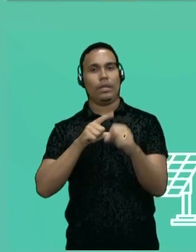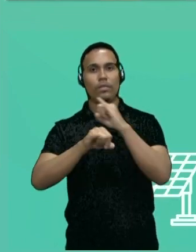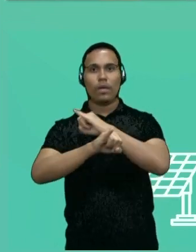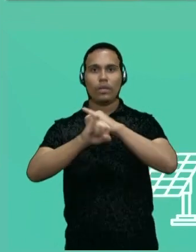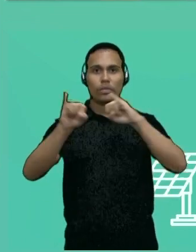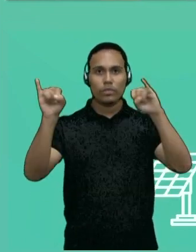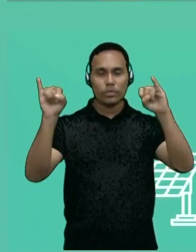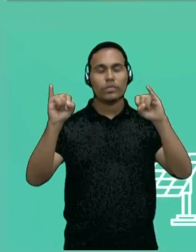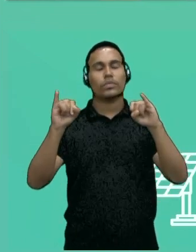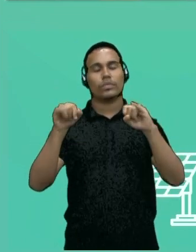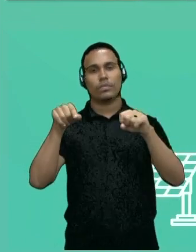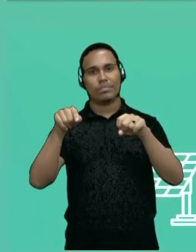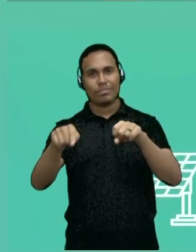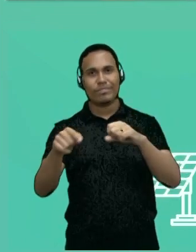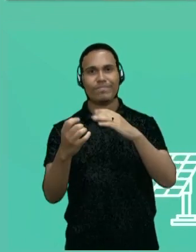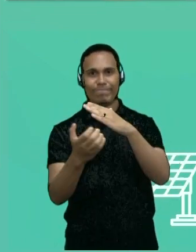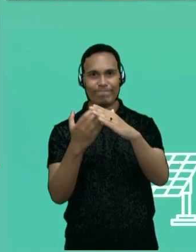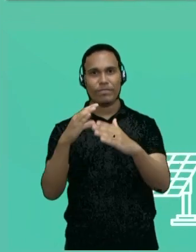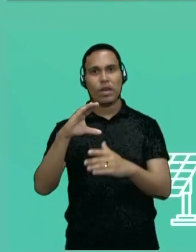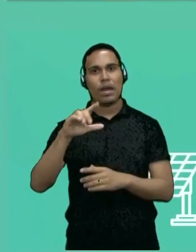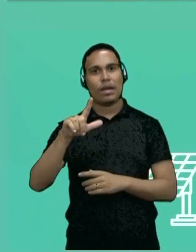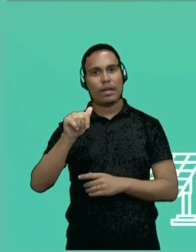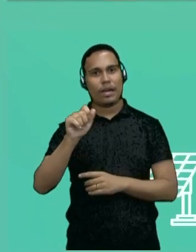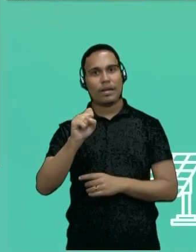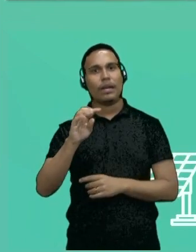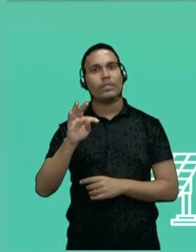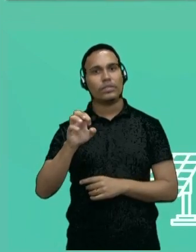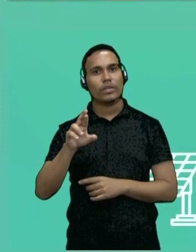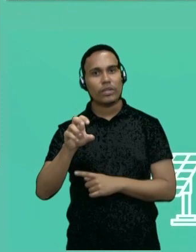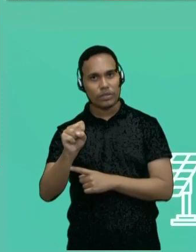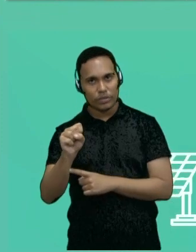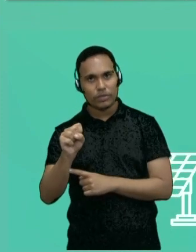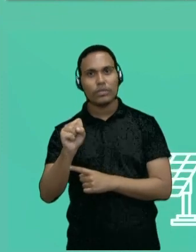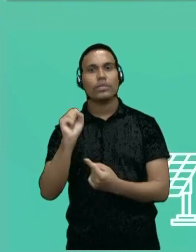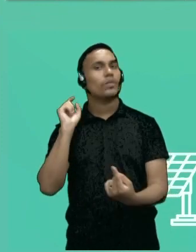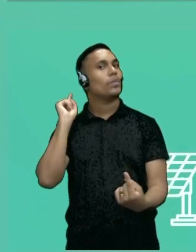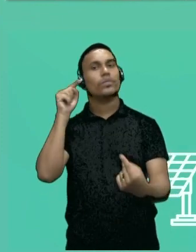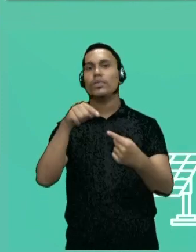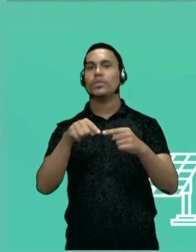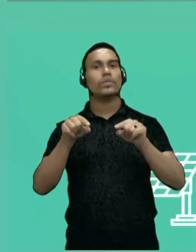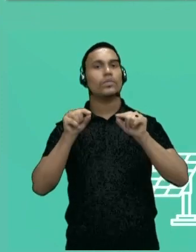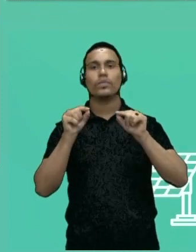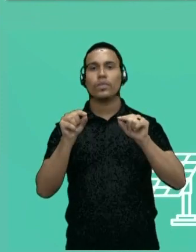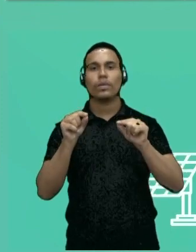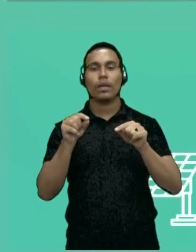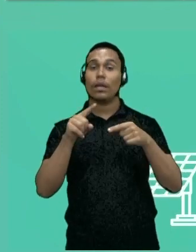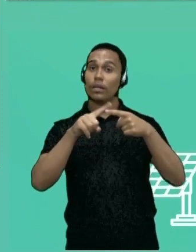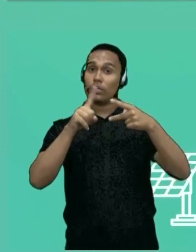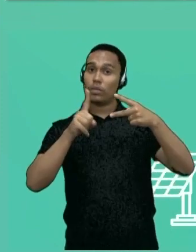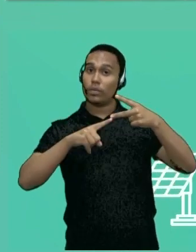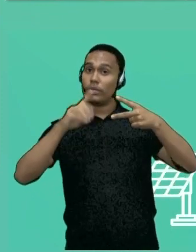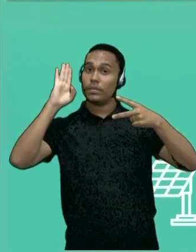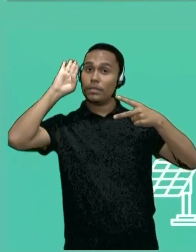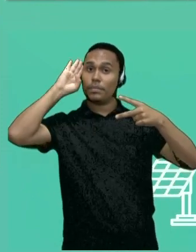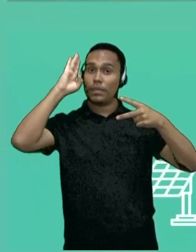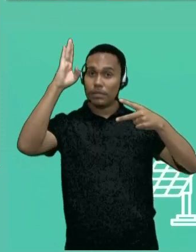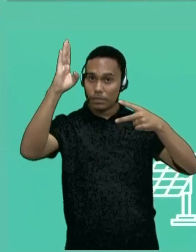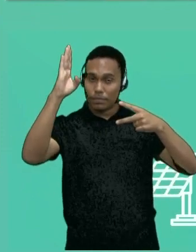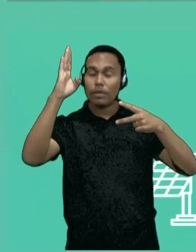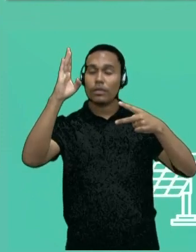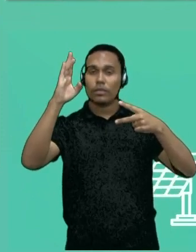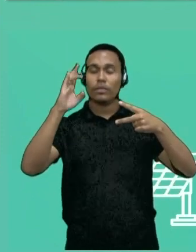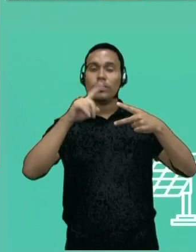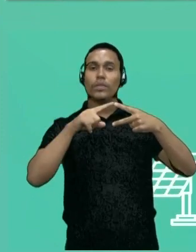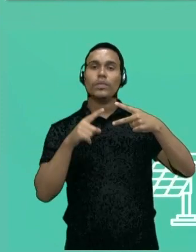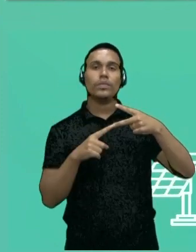October 2021. So what that means is that we will prioritize 2 clusters by the middle of the decade. And